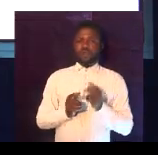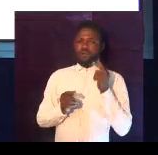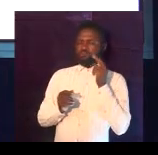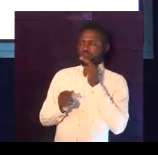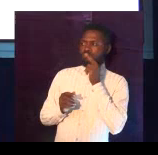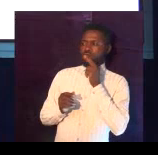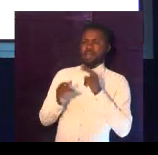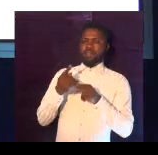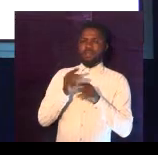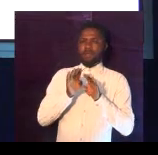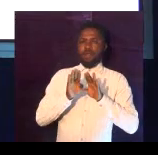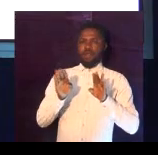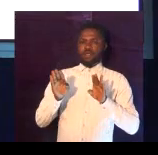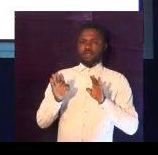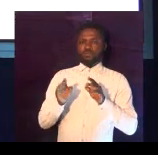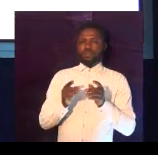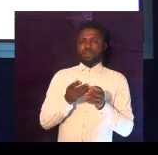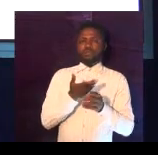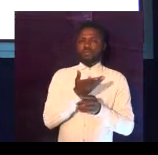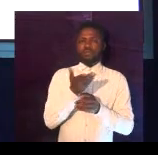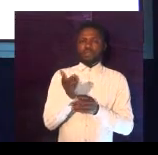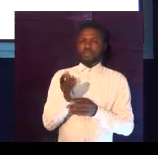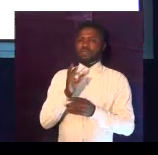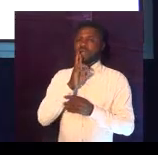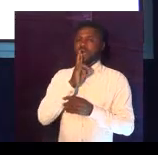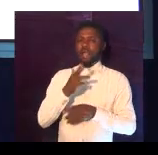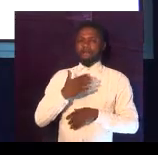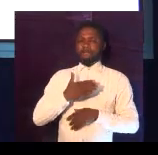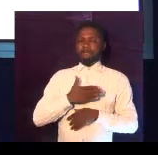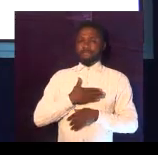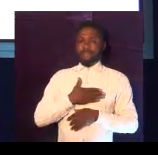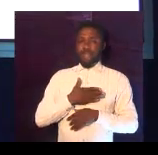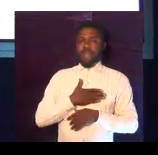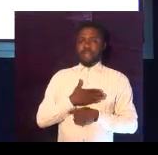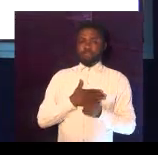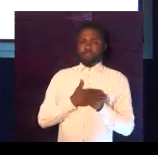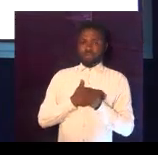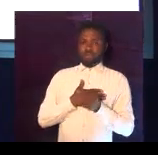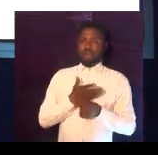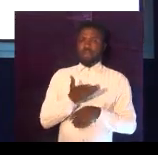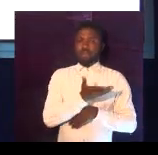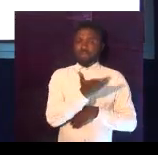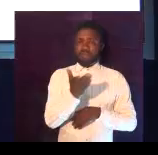Wow. Look at the board. These are